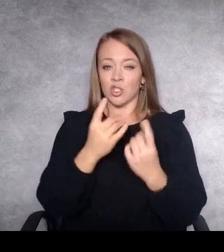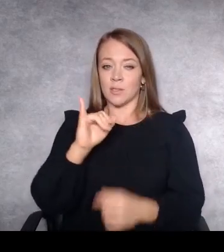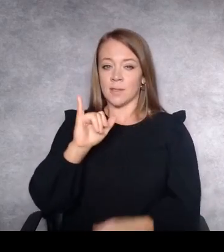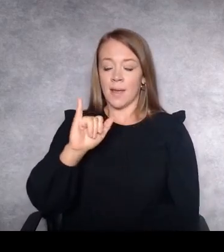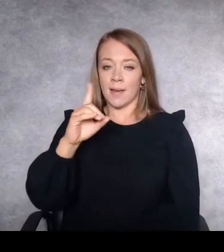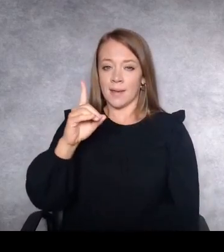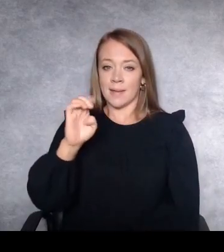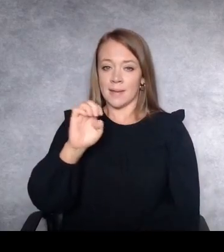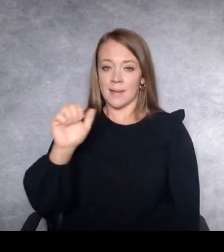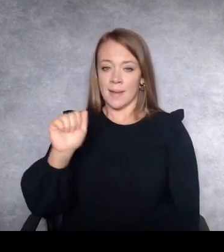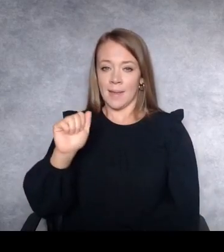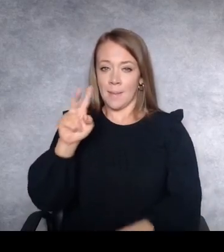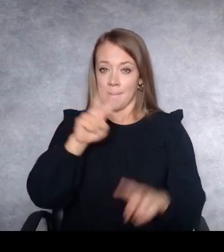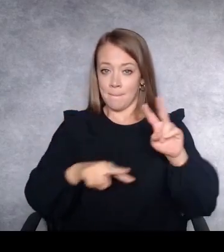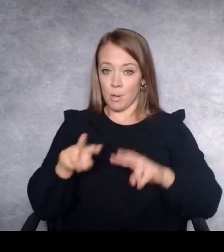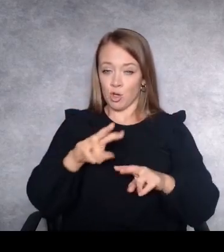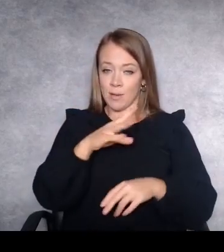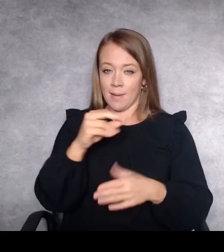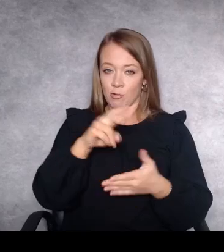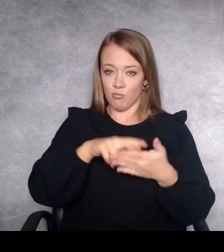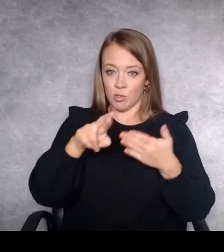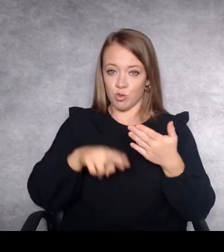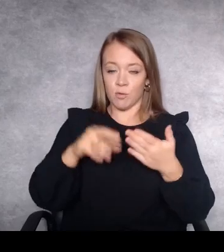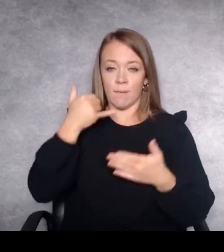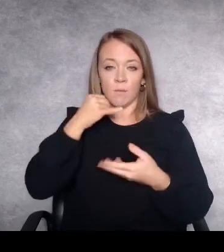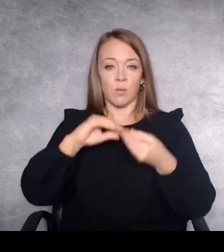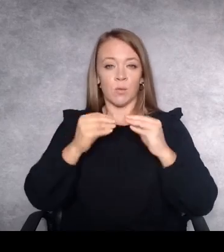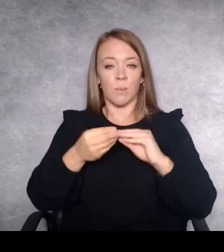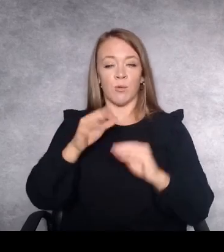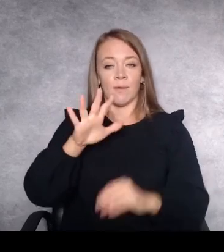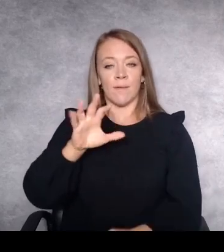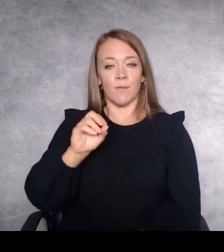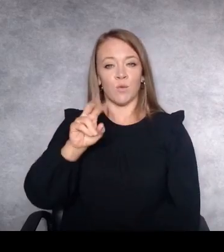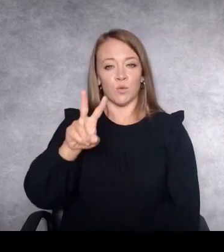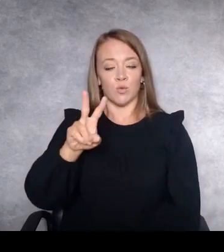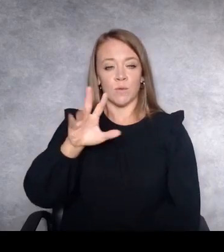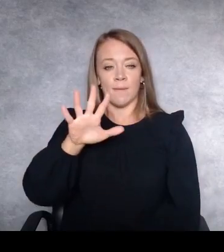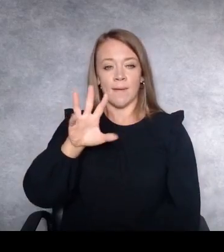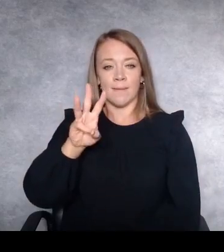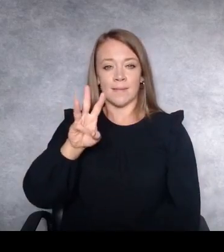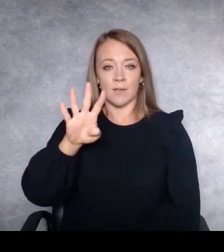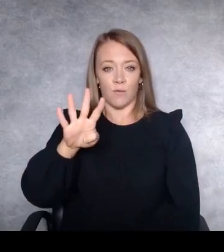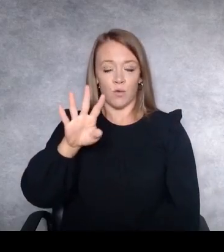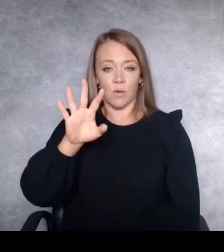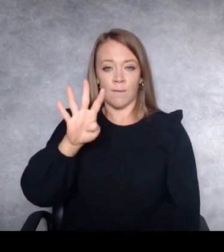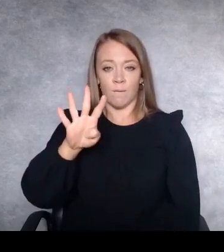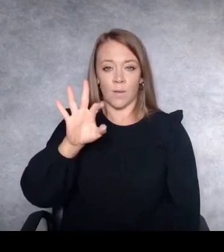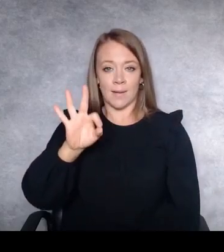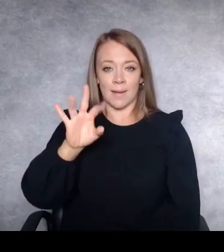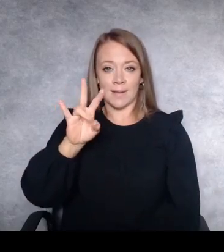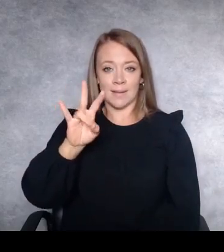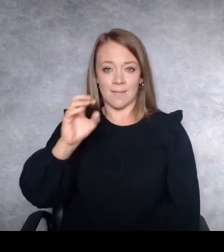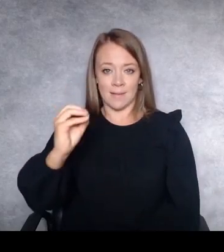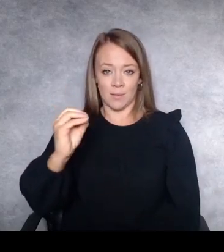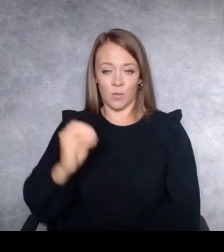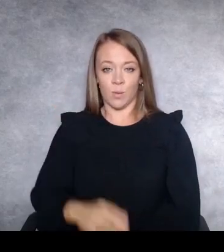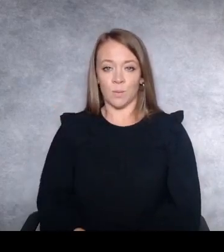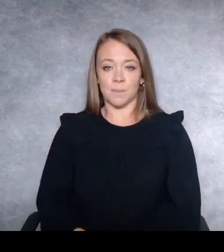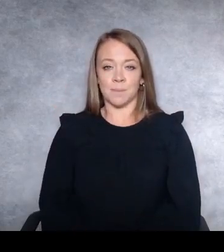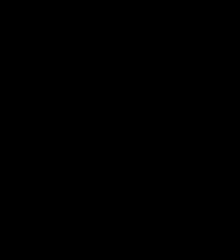IDEA Monitoring and Results at 502-564-4970.